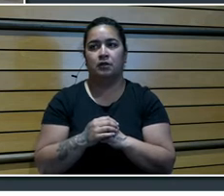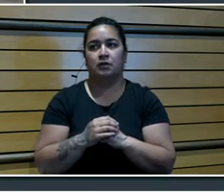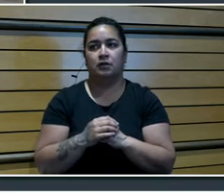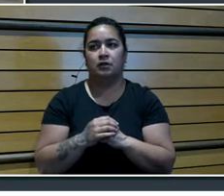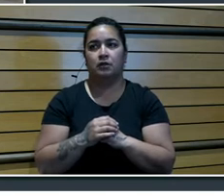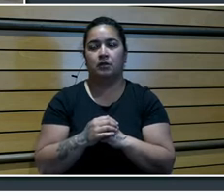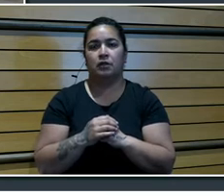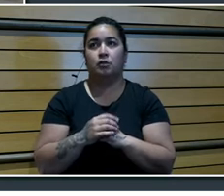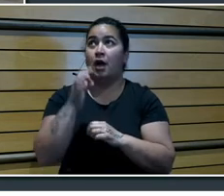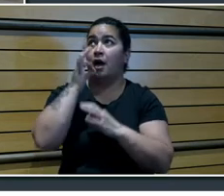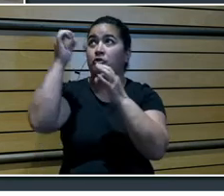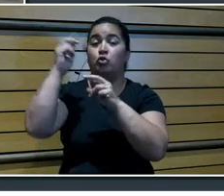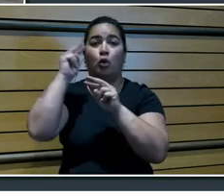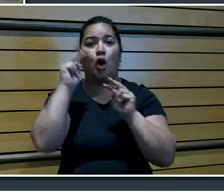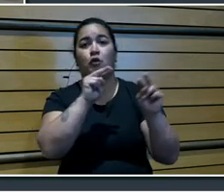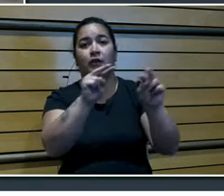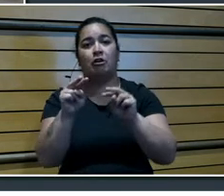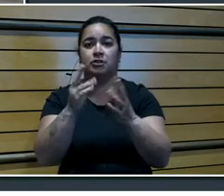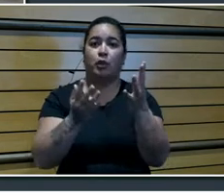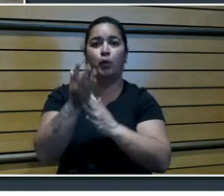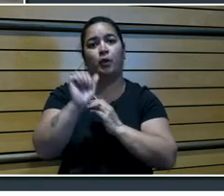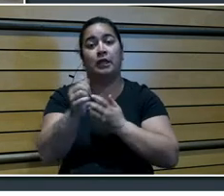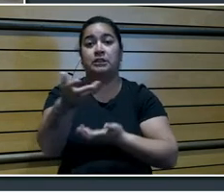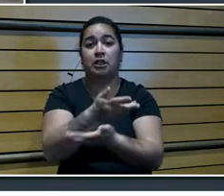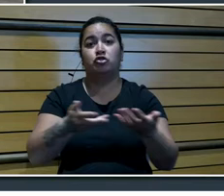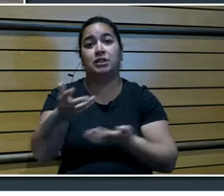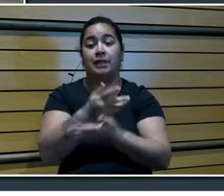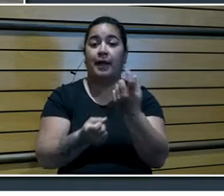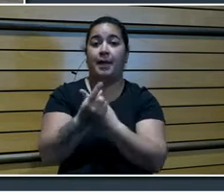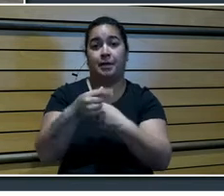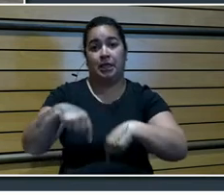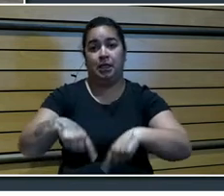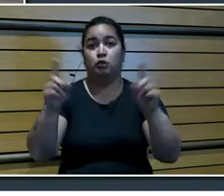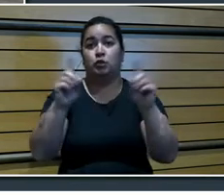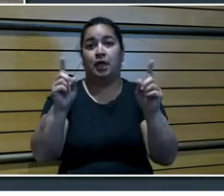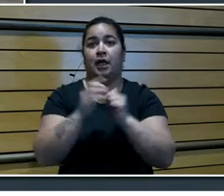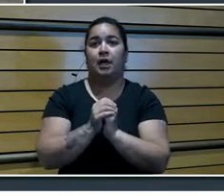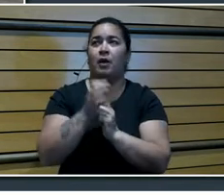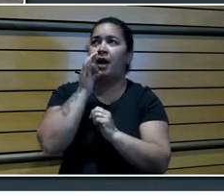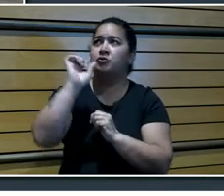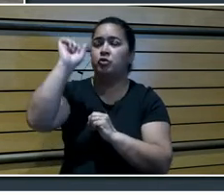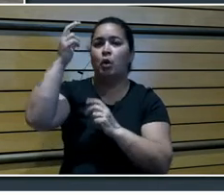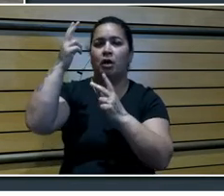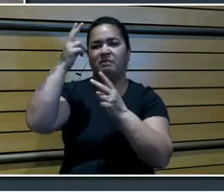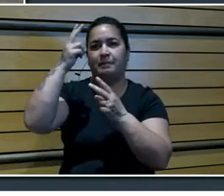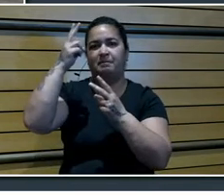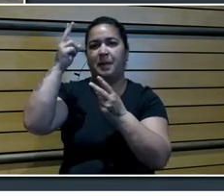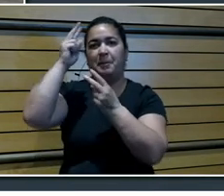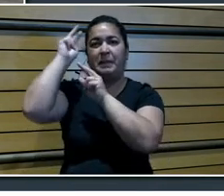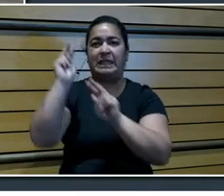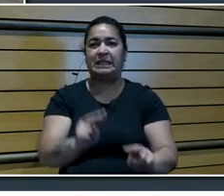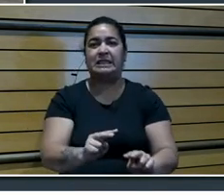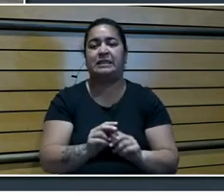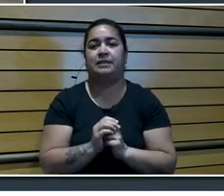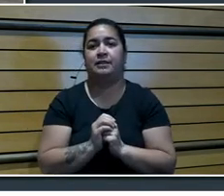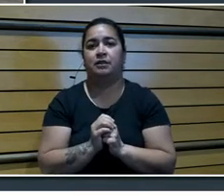a mātou, i rotu ki tā koutou aroha noa. Pai ere tia na mātou ki te rangi Māori a rā ngā wā katoa. A